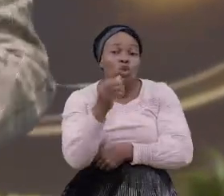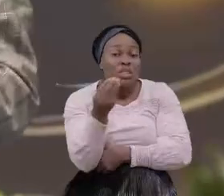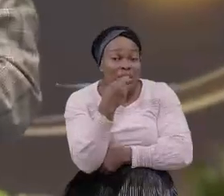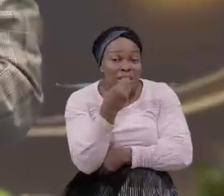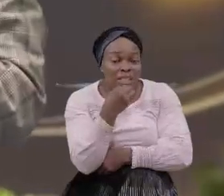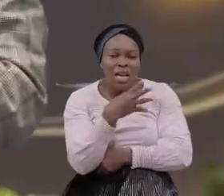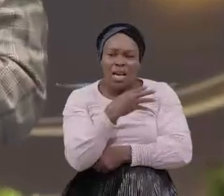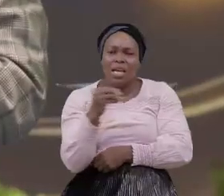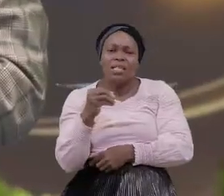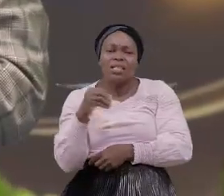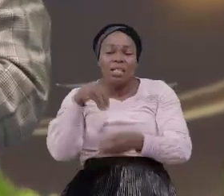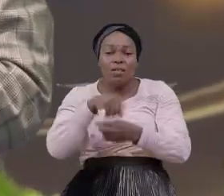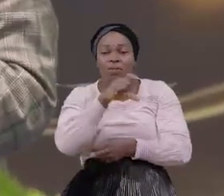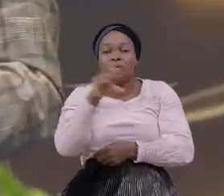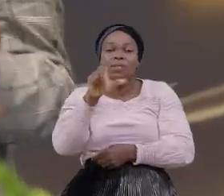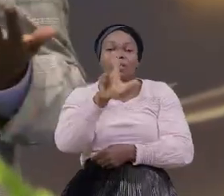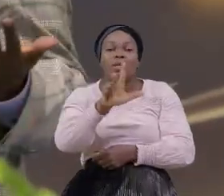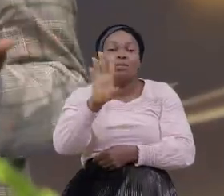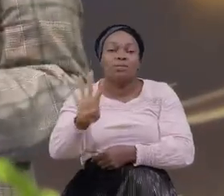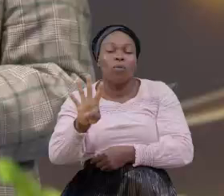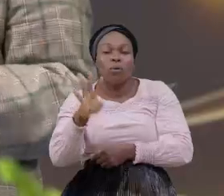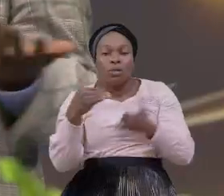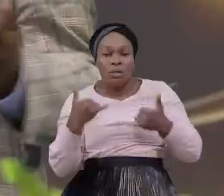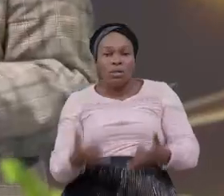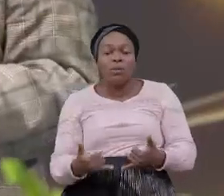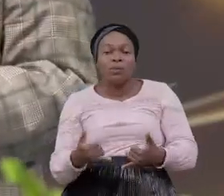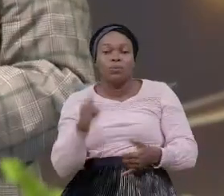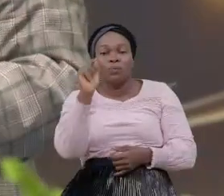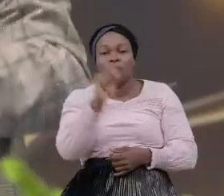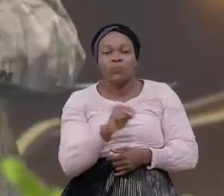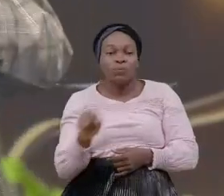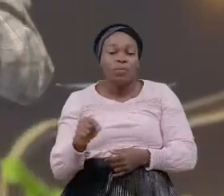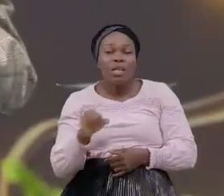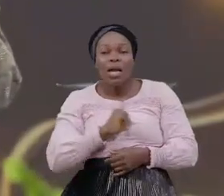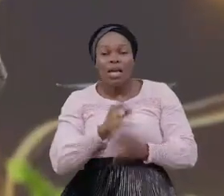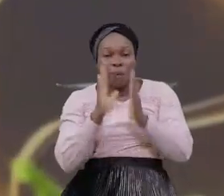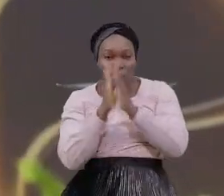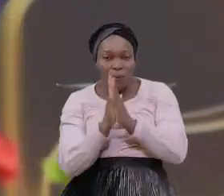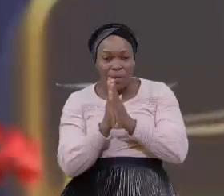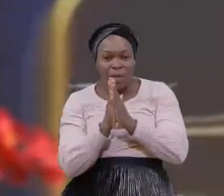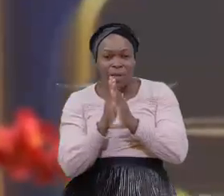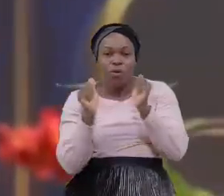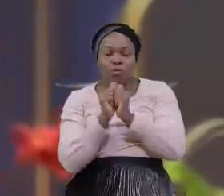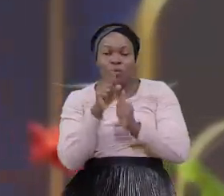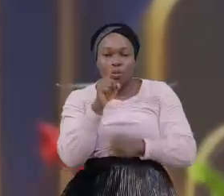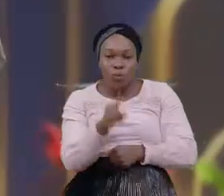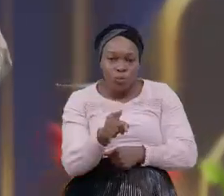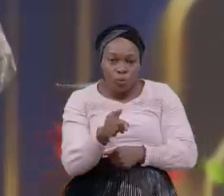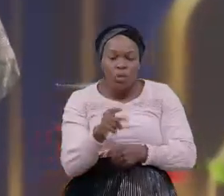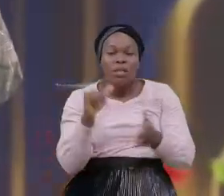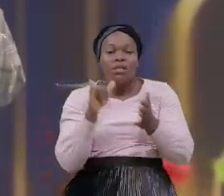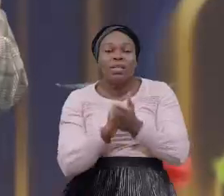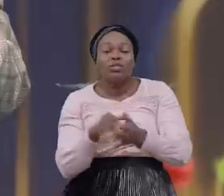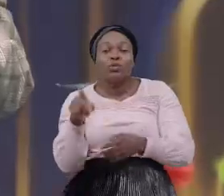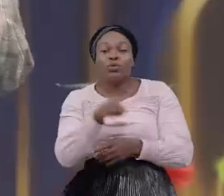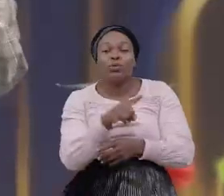34, wherefore I plead with you, I pray you to take some